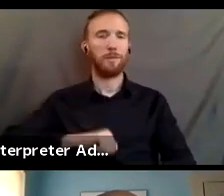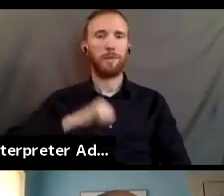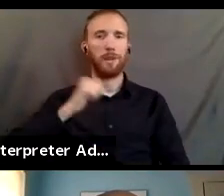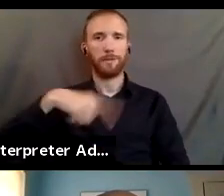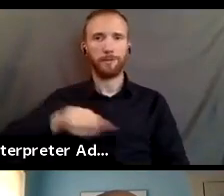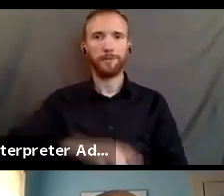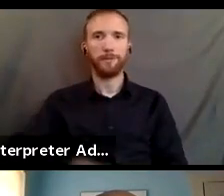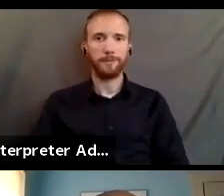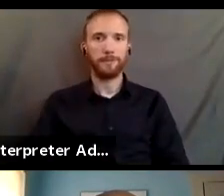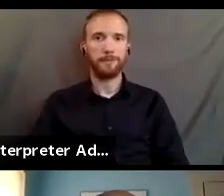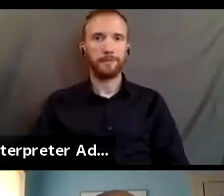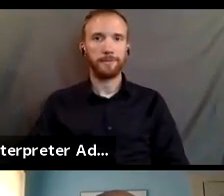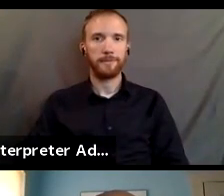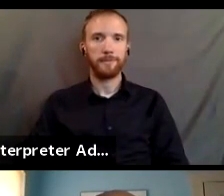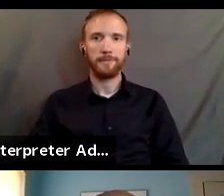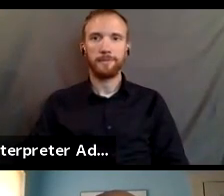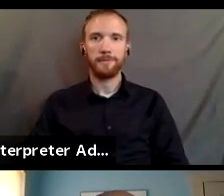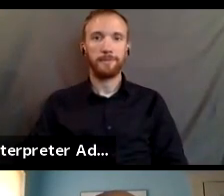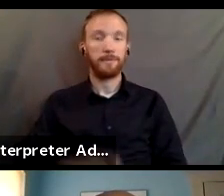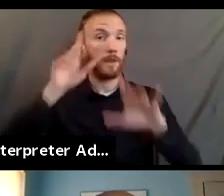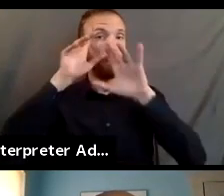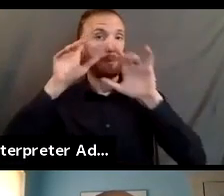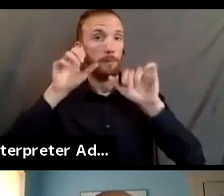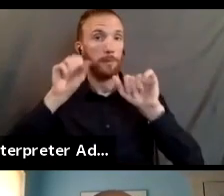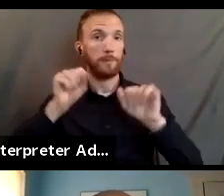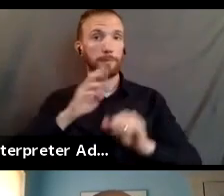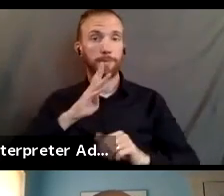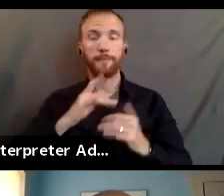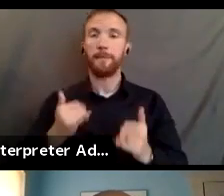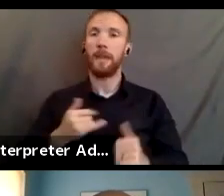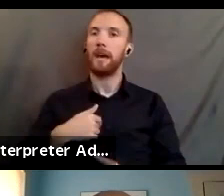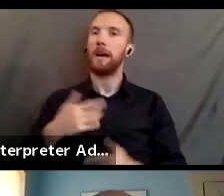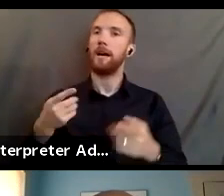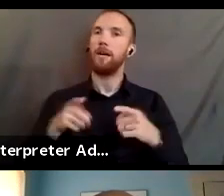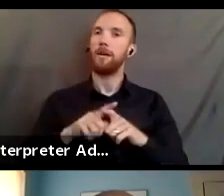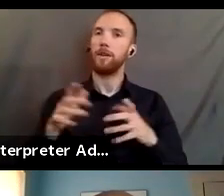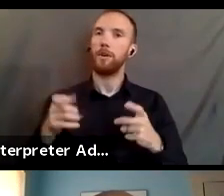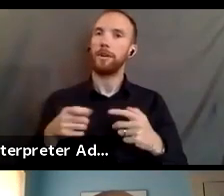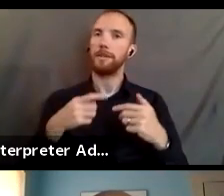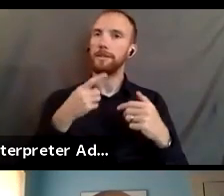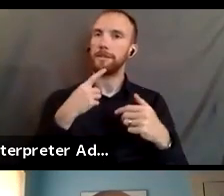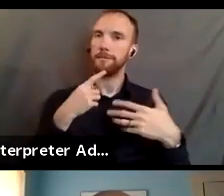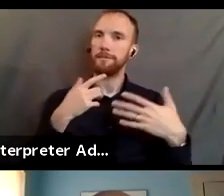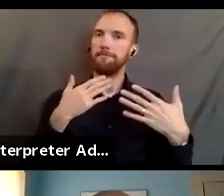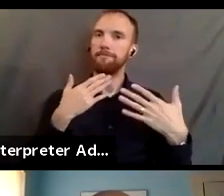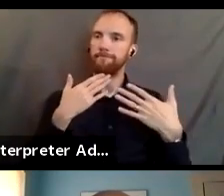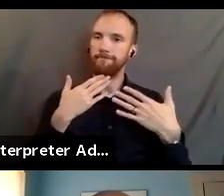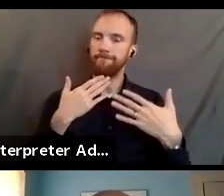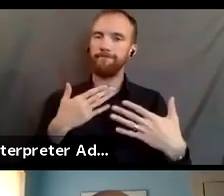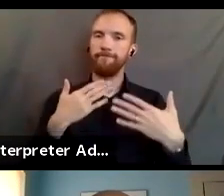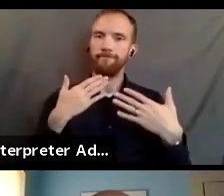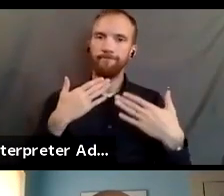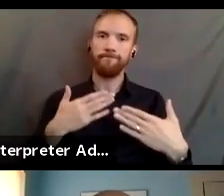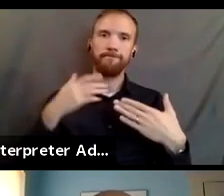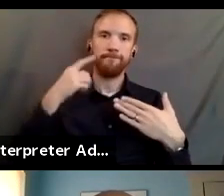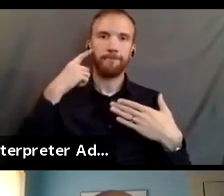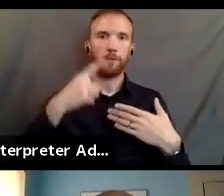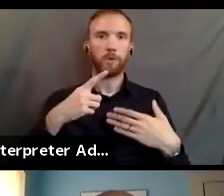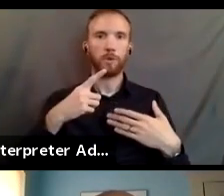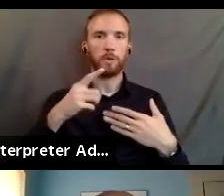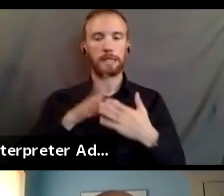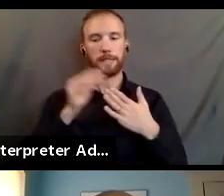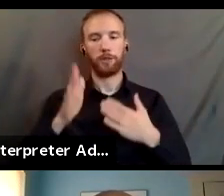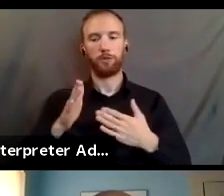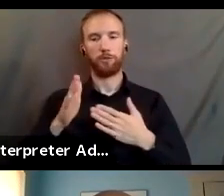i also want to express my appreciation for for the students taking the time today